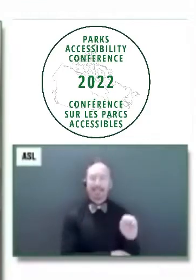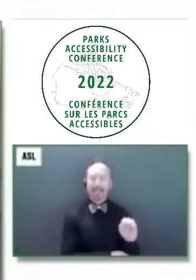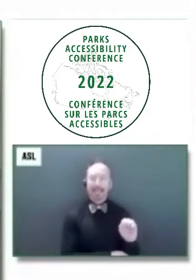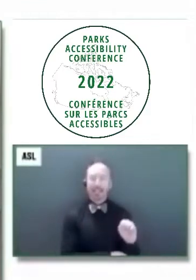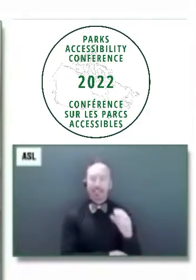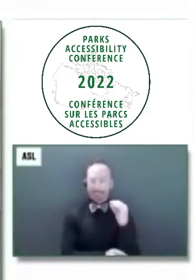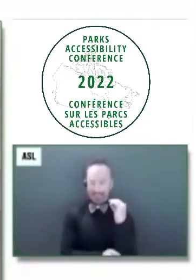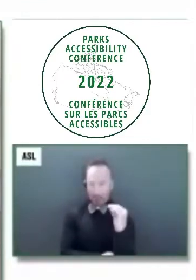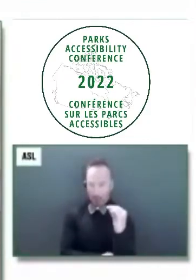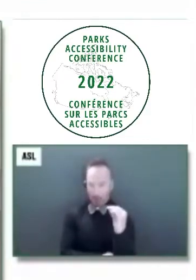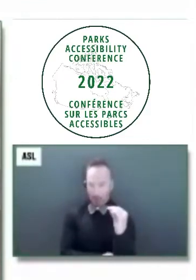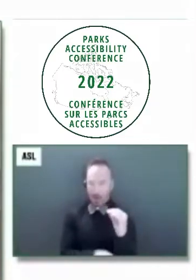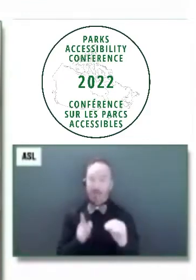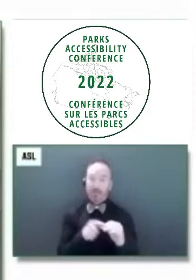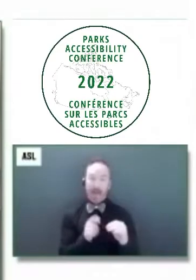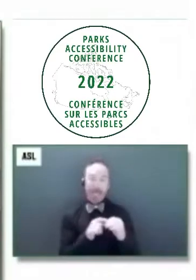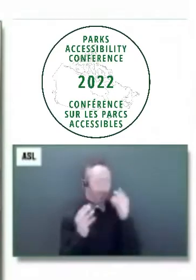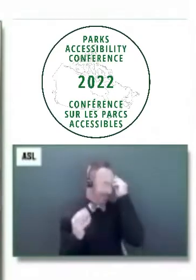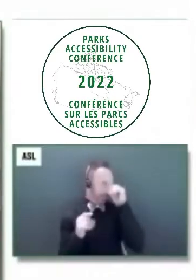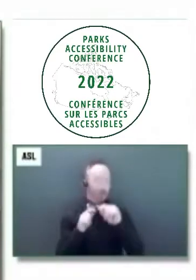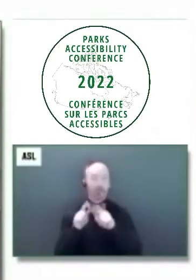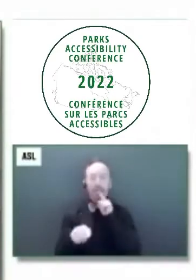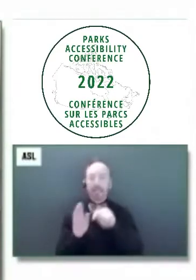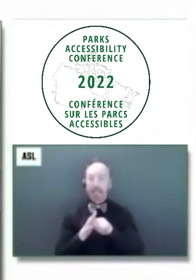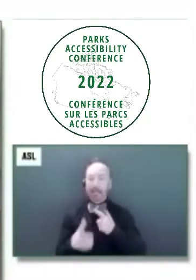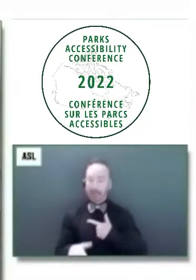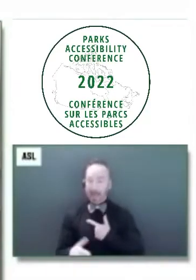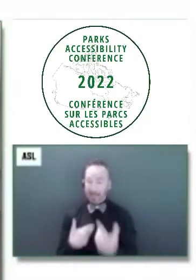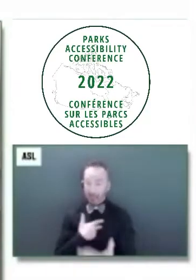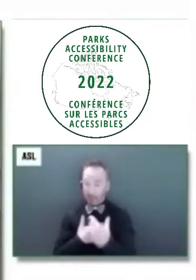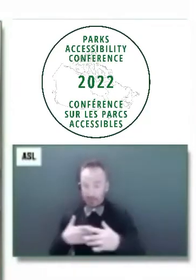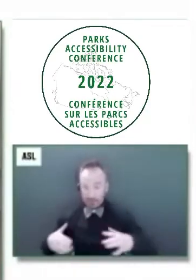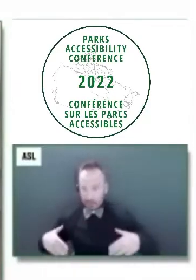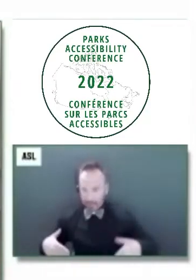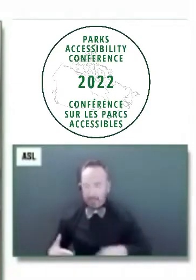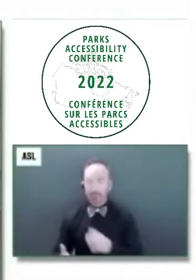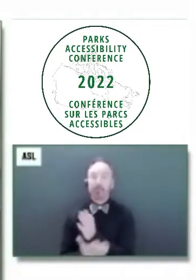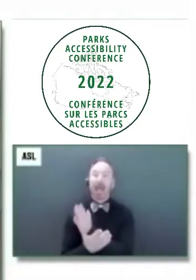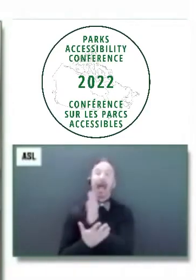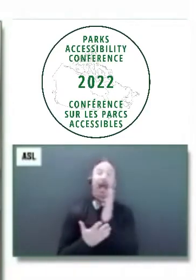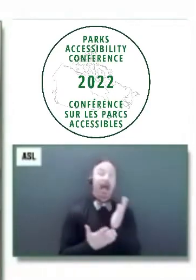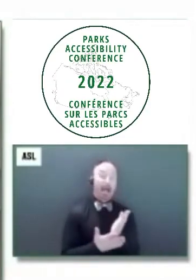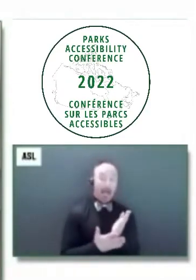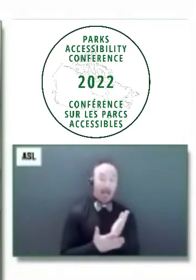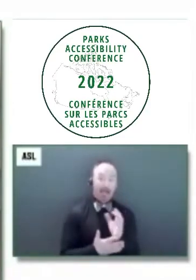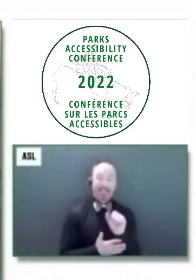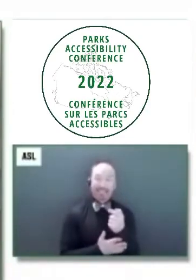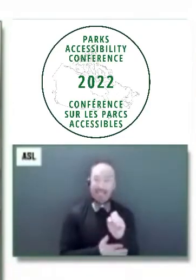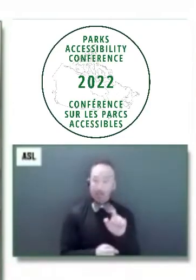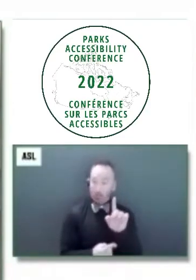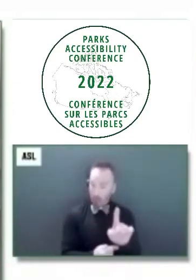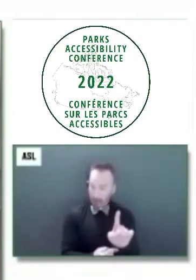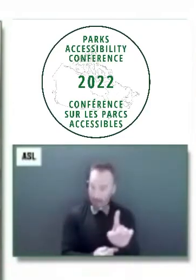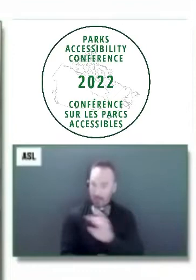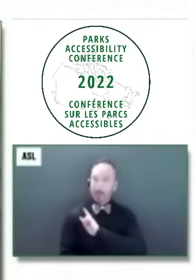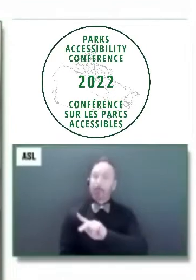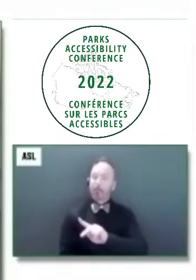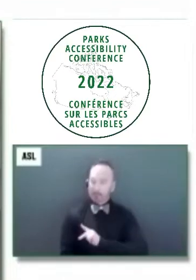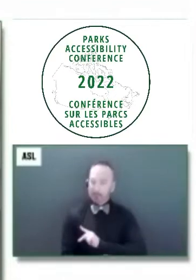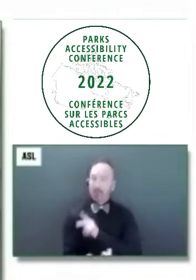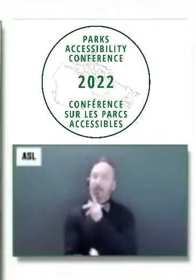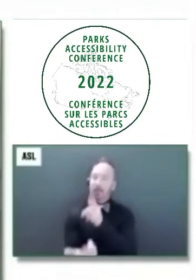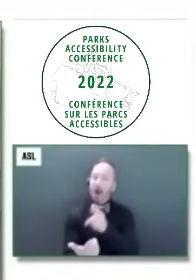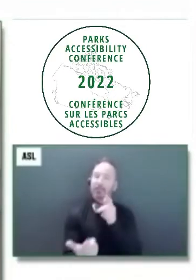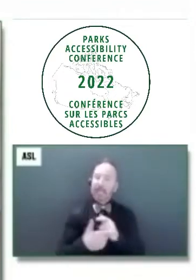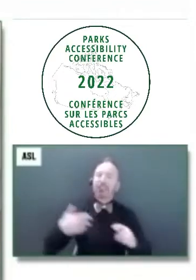inclusion in its work, staff, and activities. A stage 1 organization applies personalized accommodations on an ad hoc basis, while a